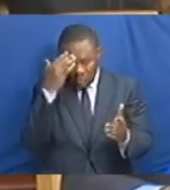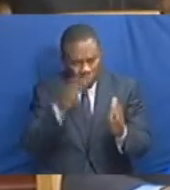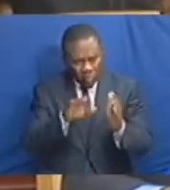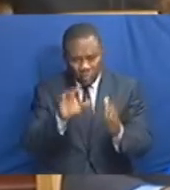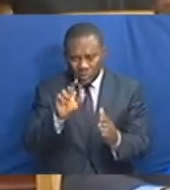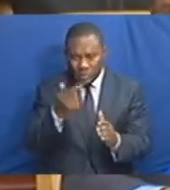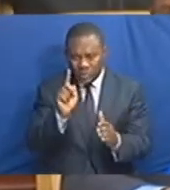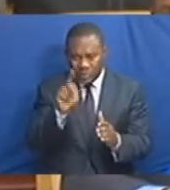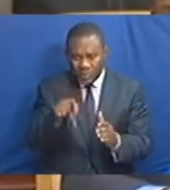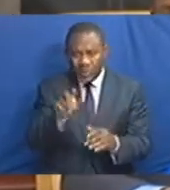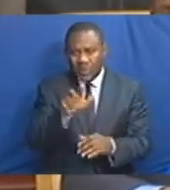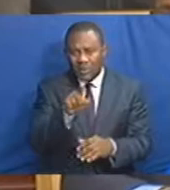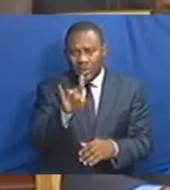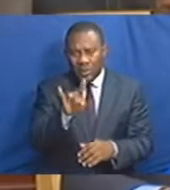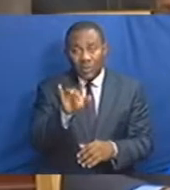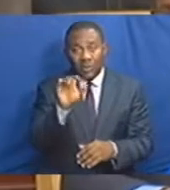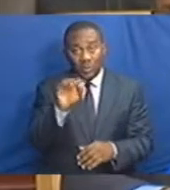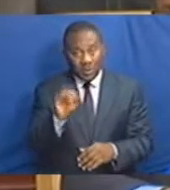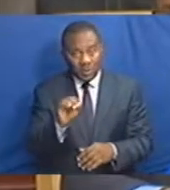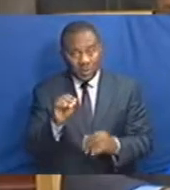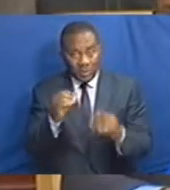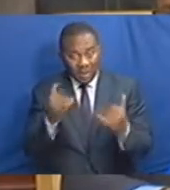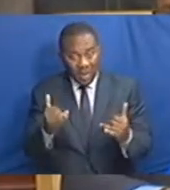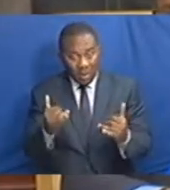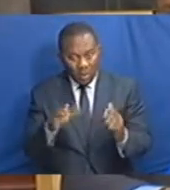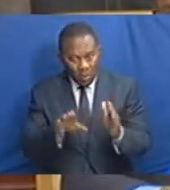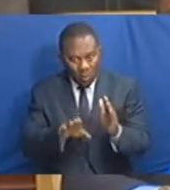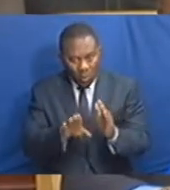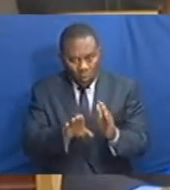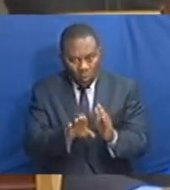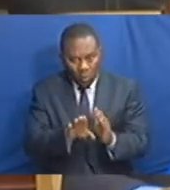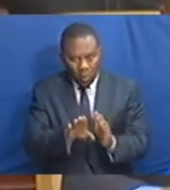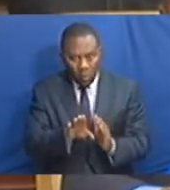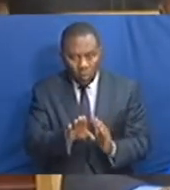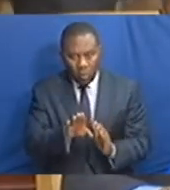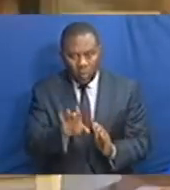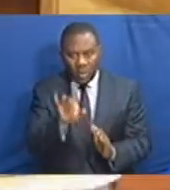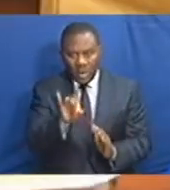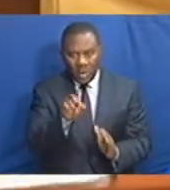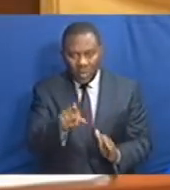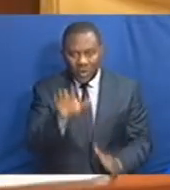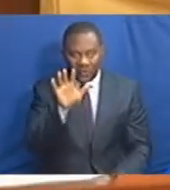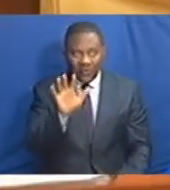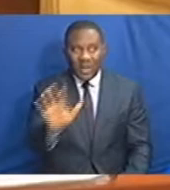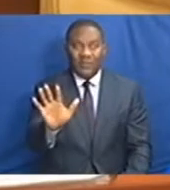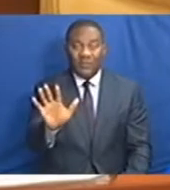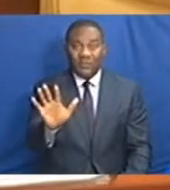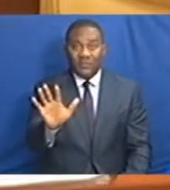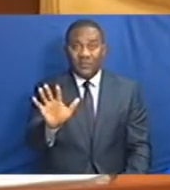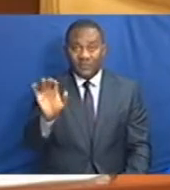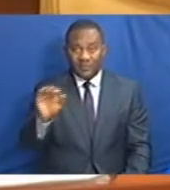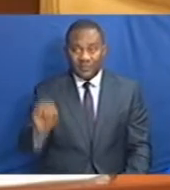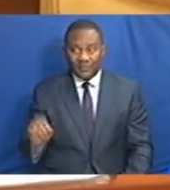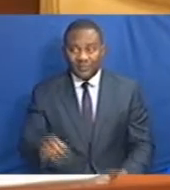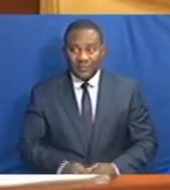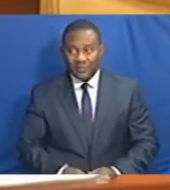3.8%. The deficit, and now we've been able to make it 8.5%. And we project